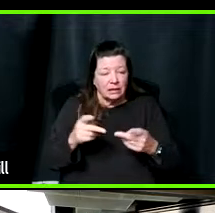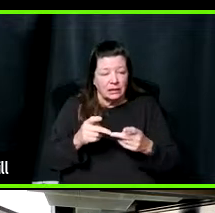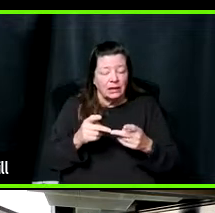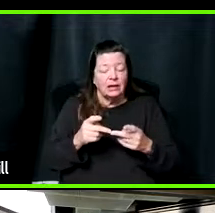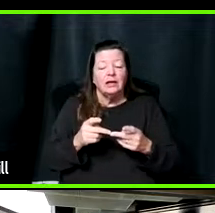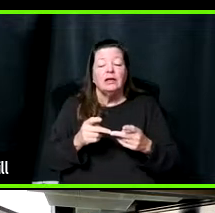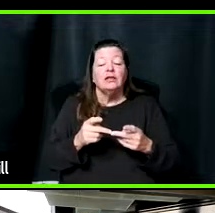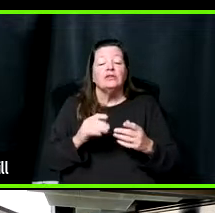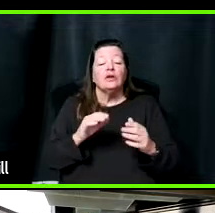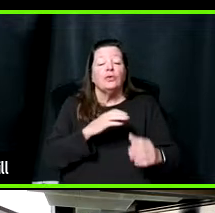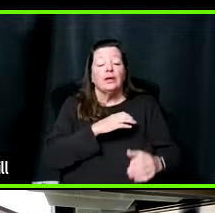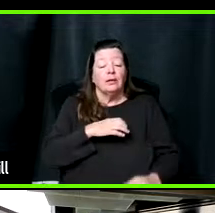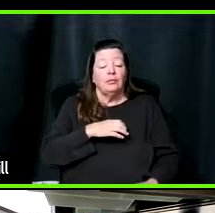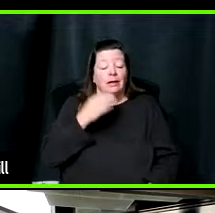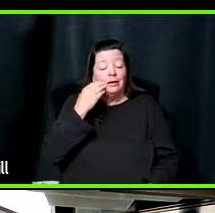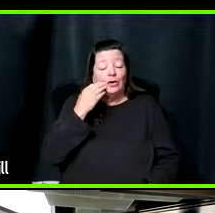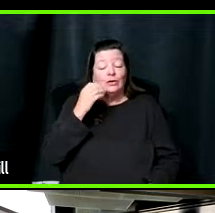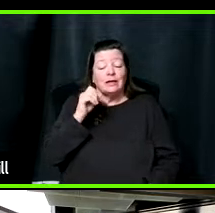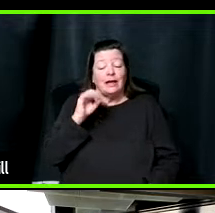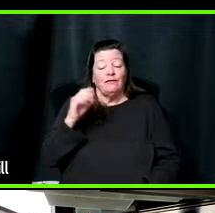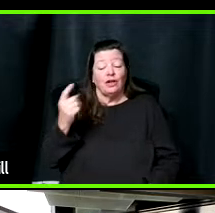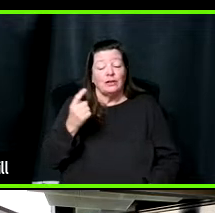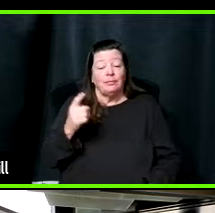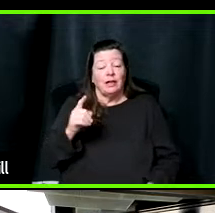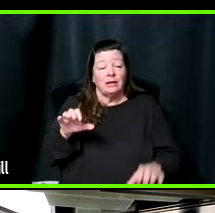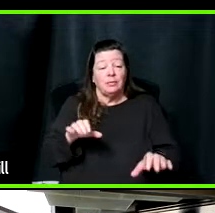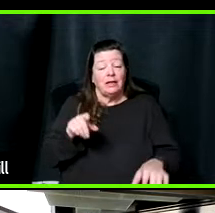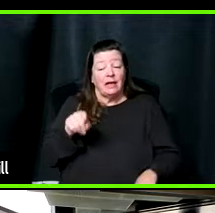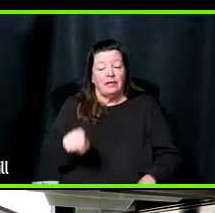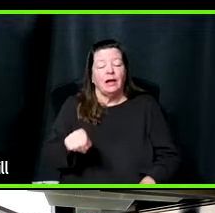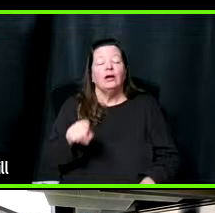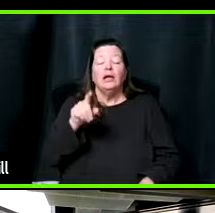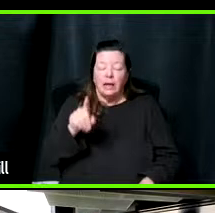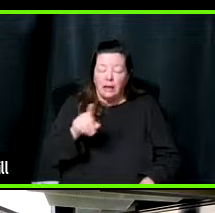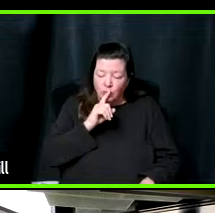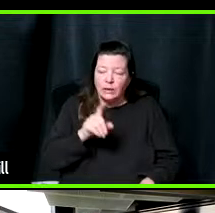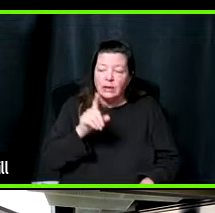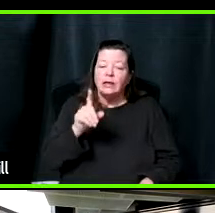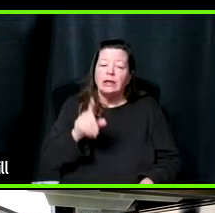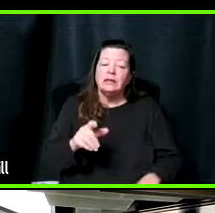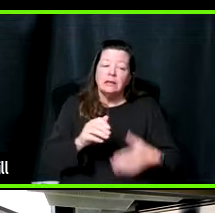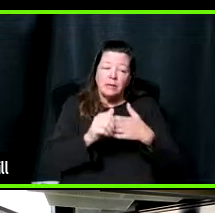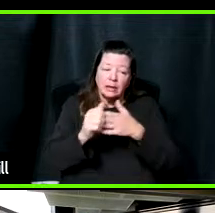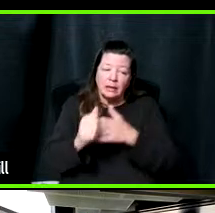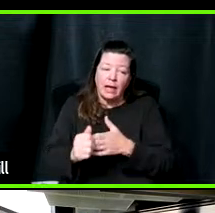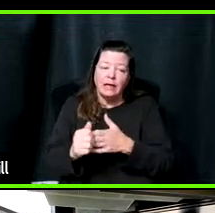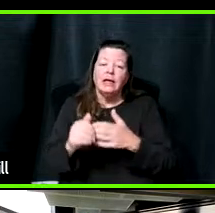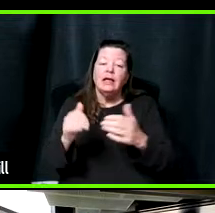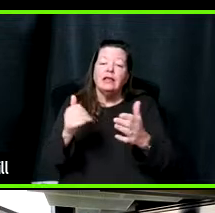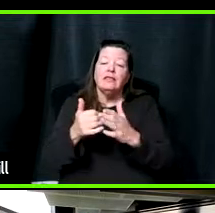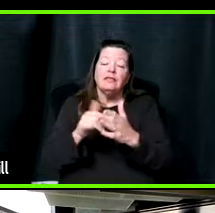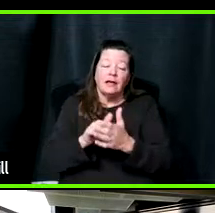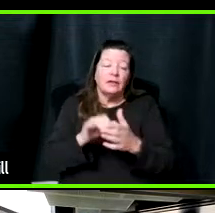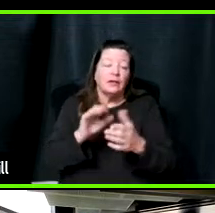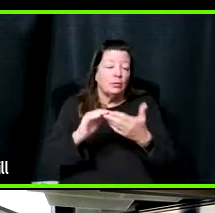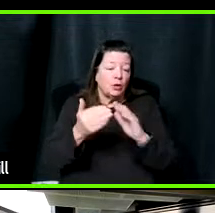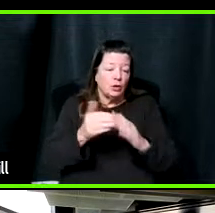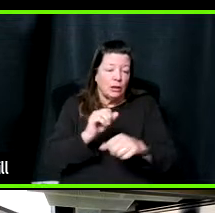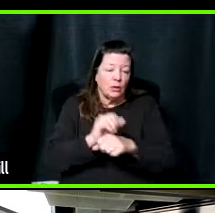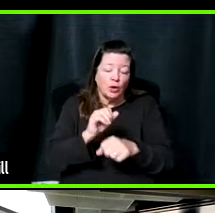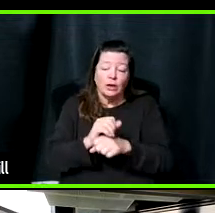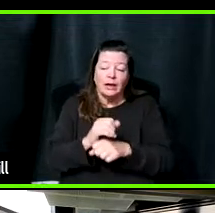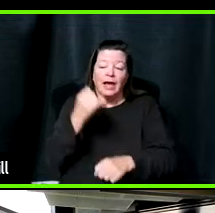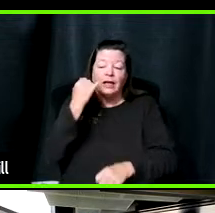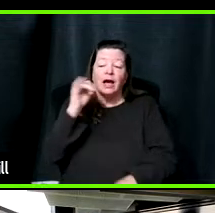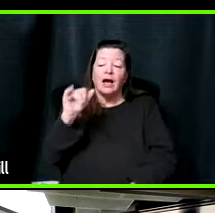something to be done there, it really needs to be led, and that the community work that Metro has done should continue and be honored, and IBR comes